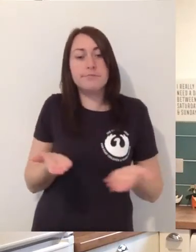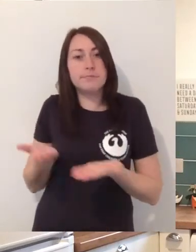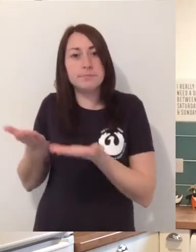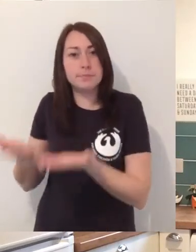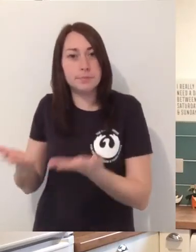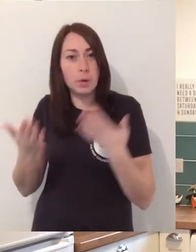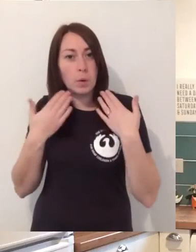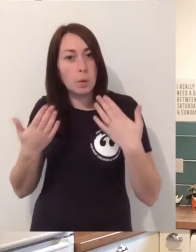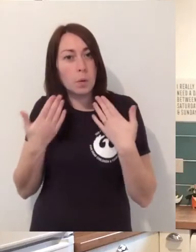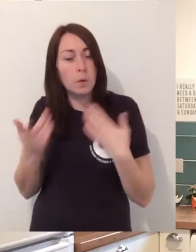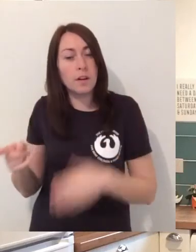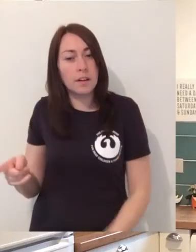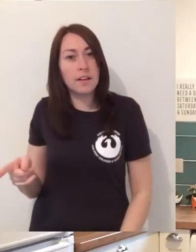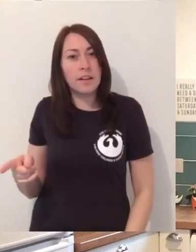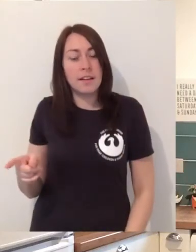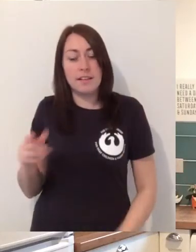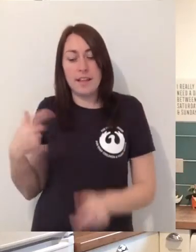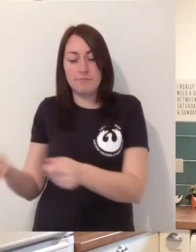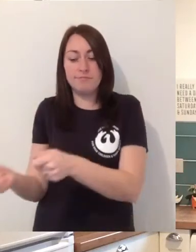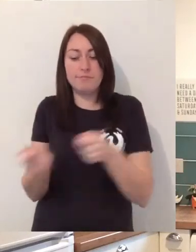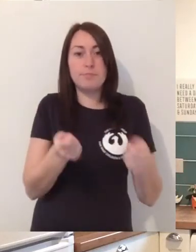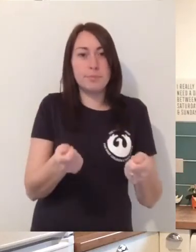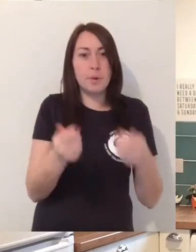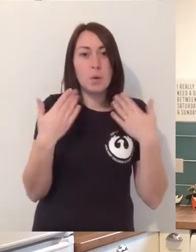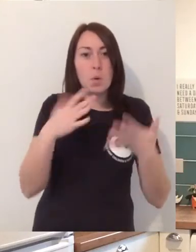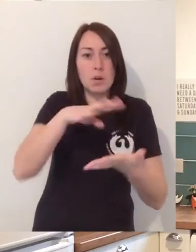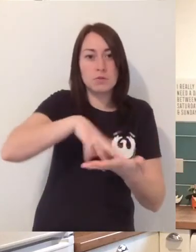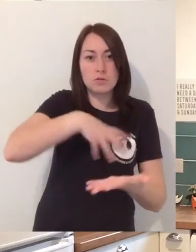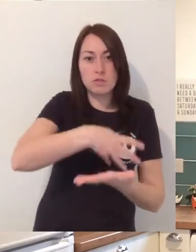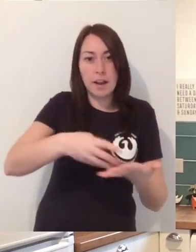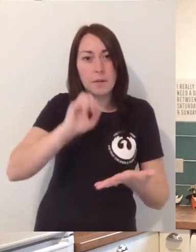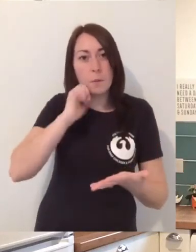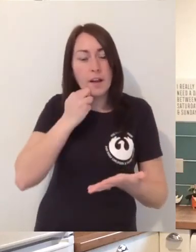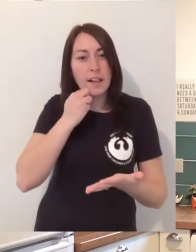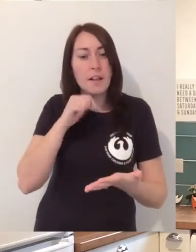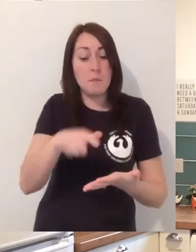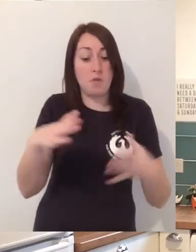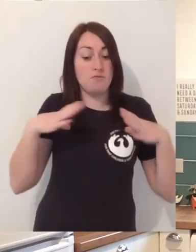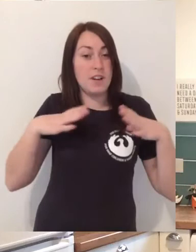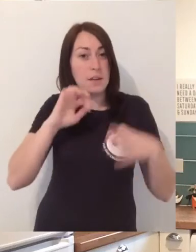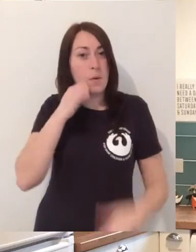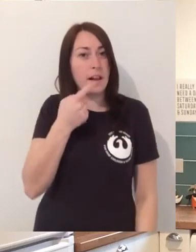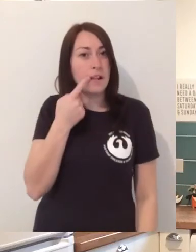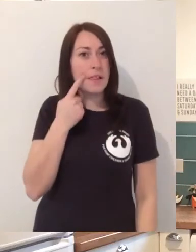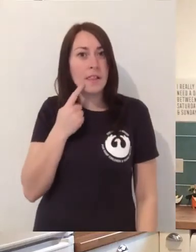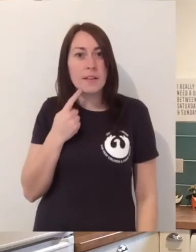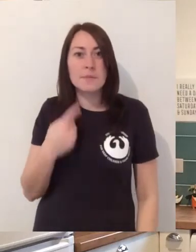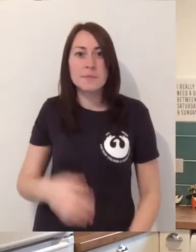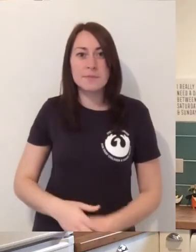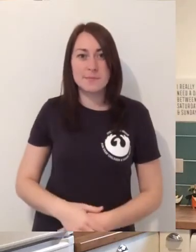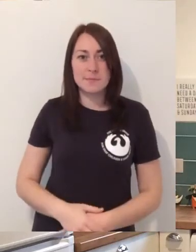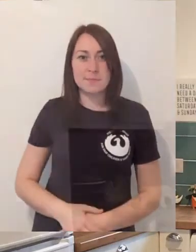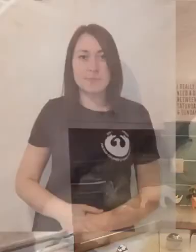them to cool down for a little while, and I'll transfer them to a cooling tray once they're done. But once they're ready, they will be delicious.